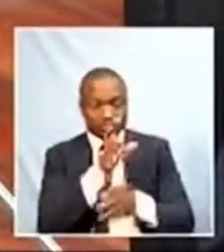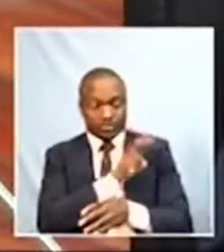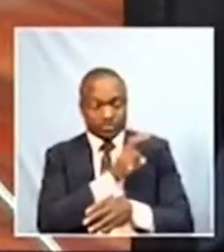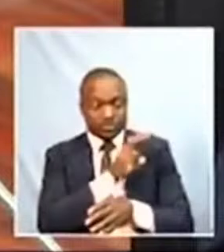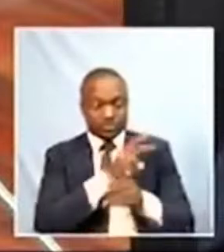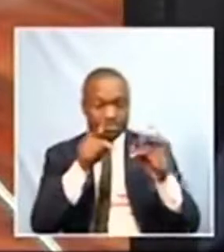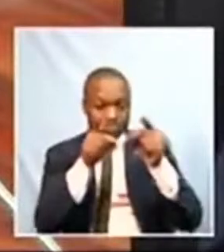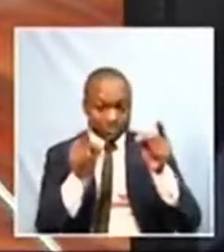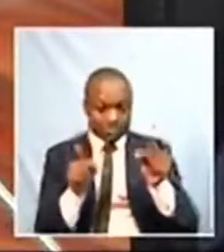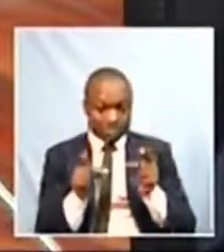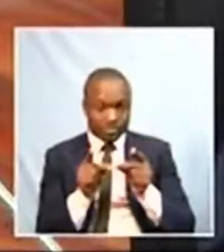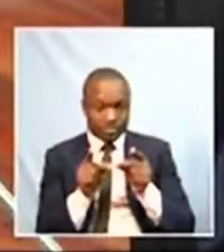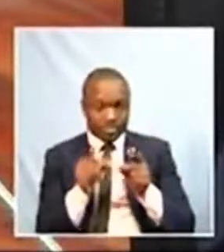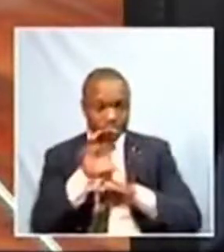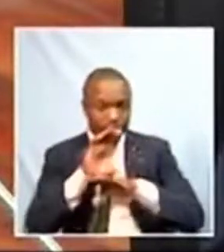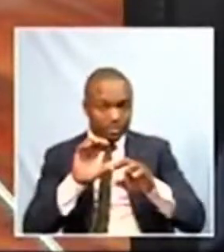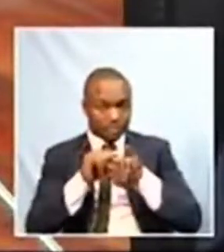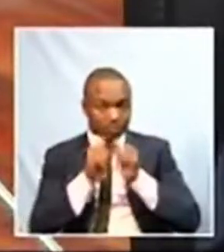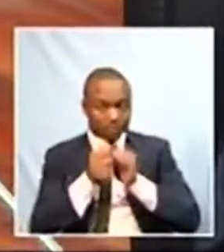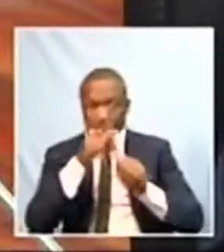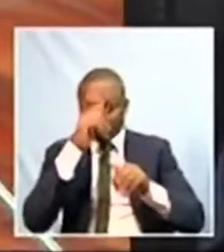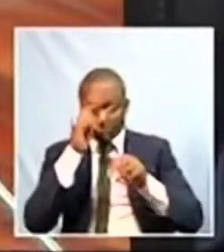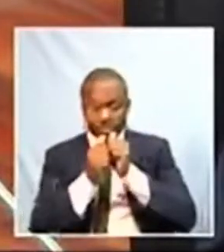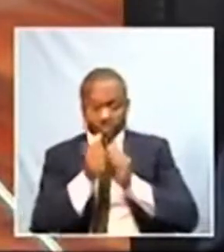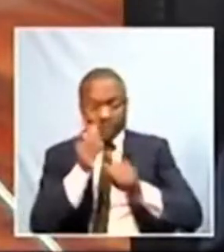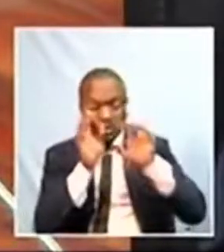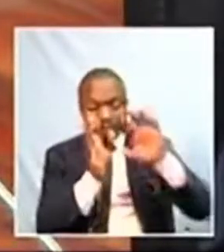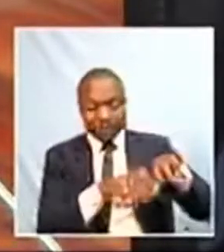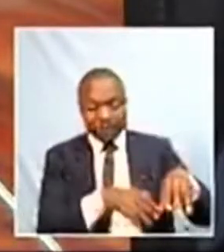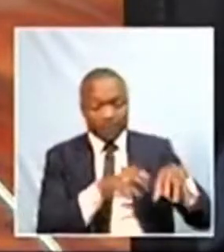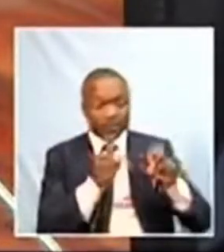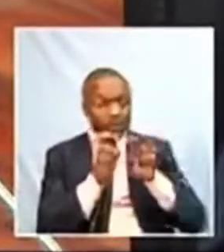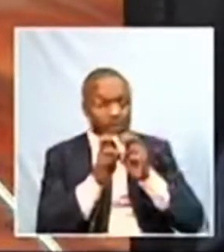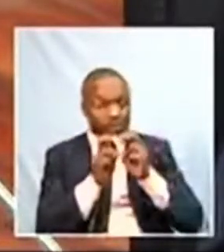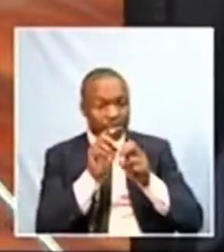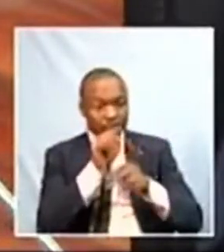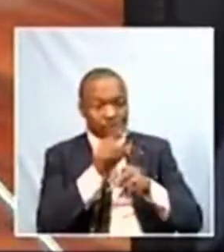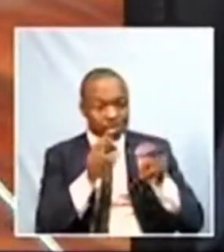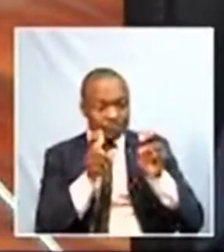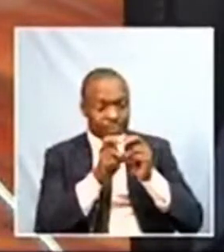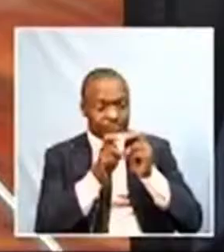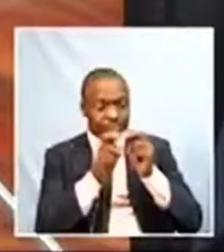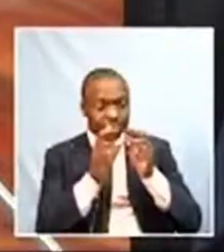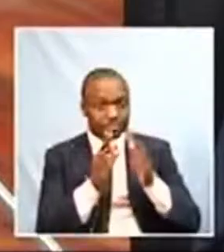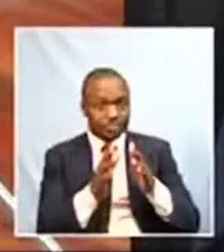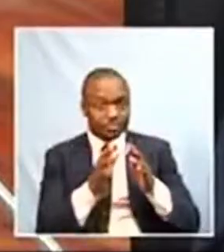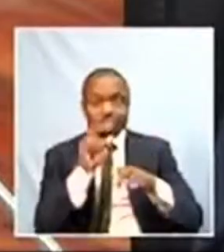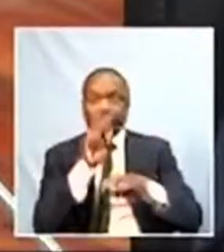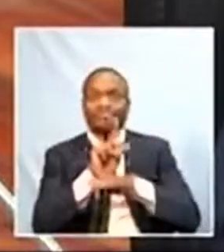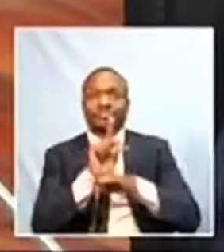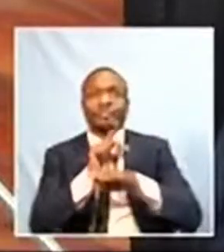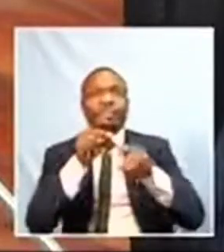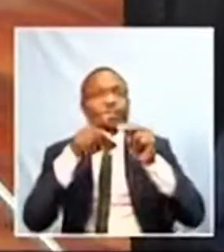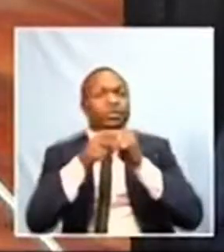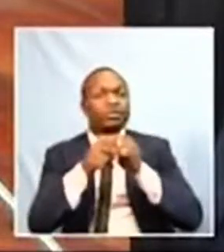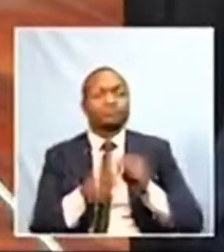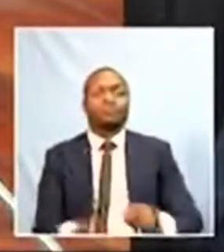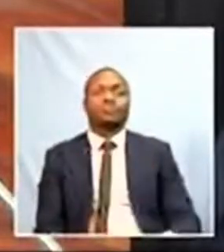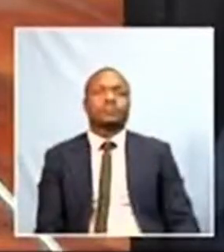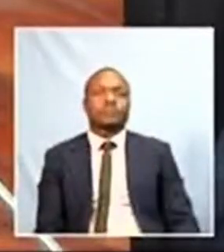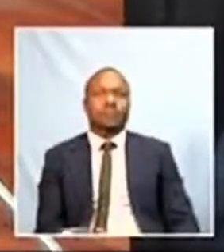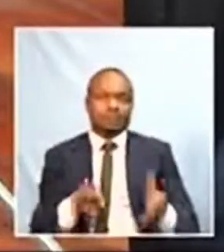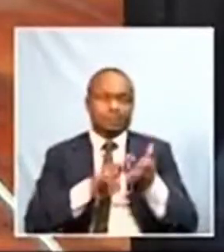Community. The cause of the delay was due to abandonment of the contract by the contractor, and the project was terminated